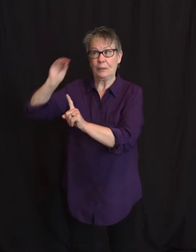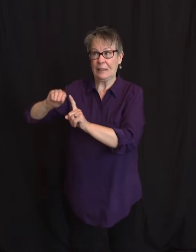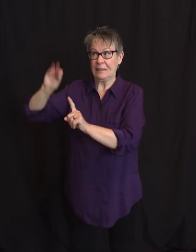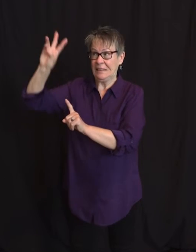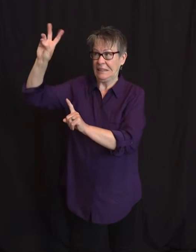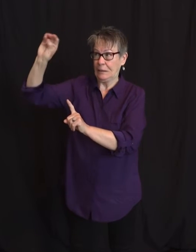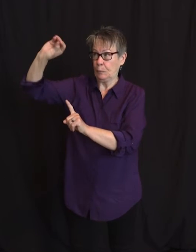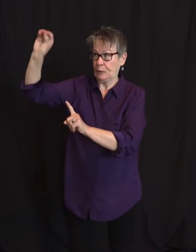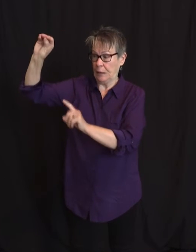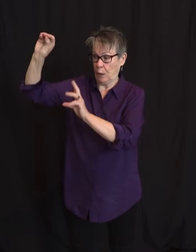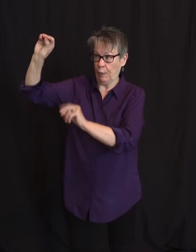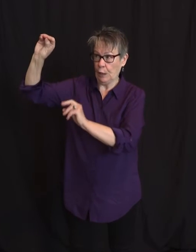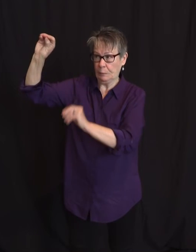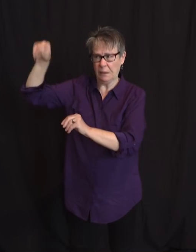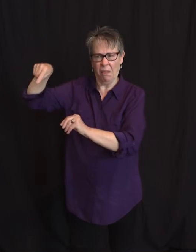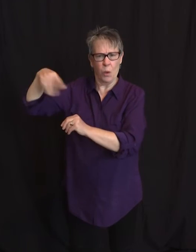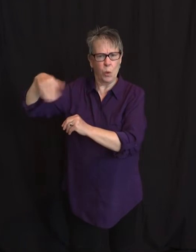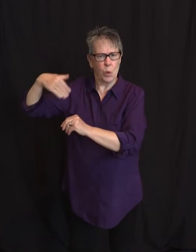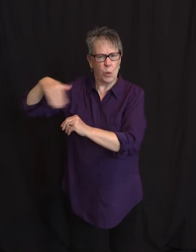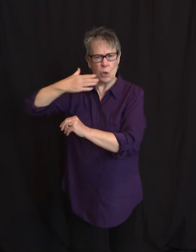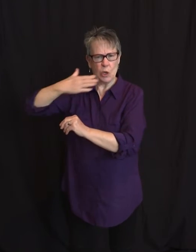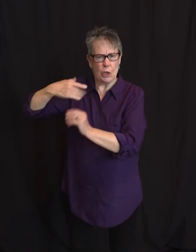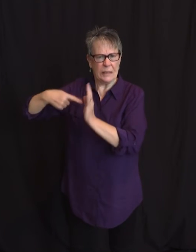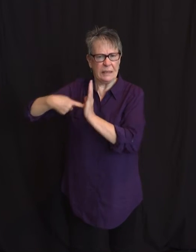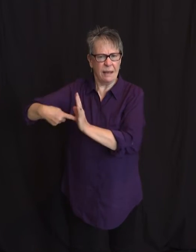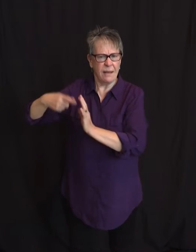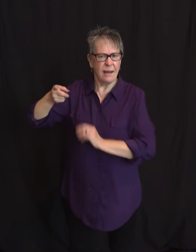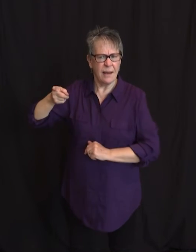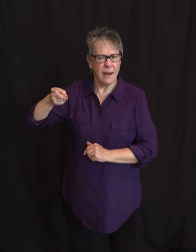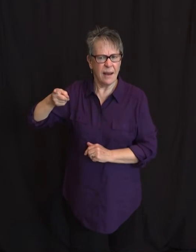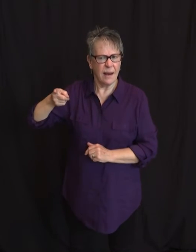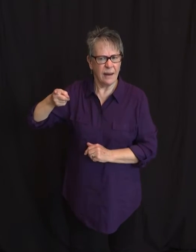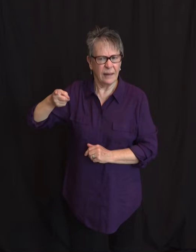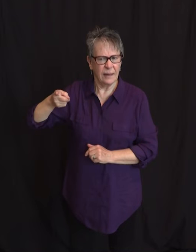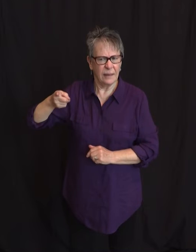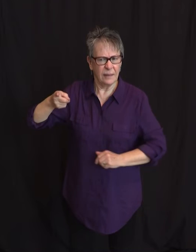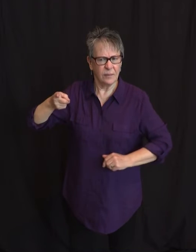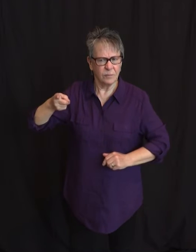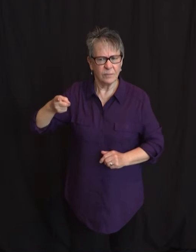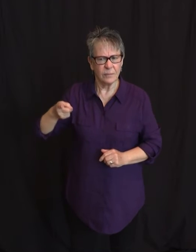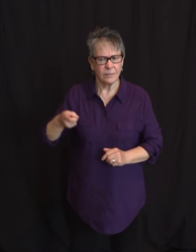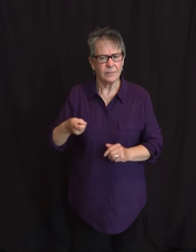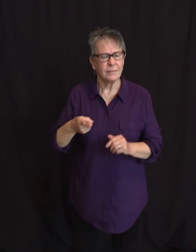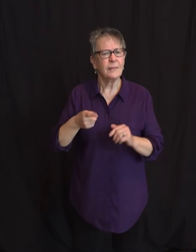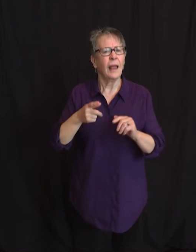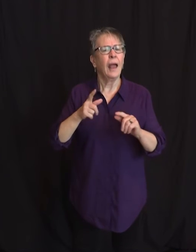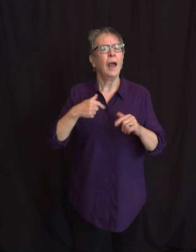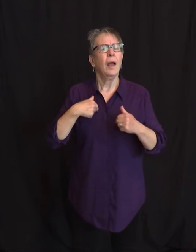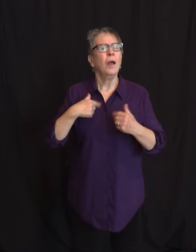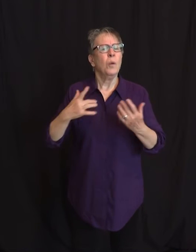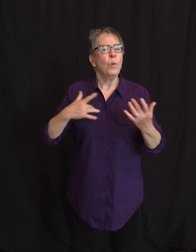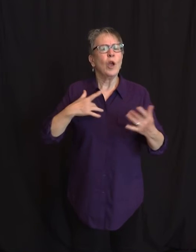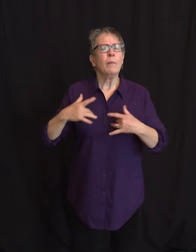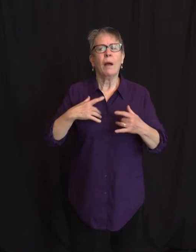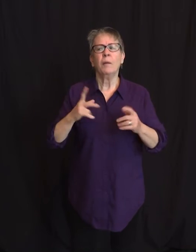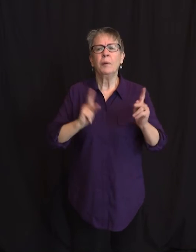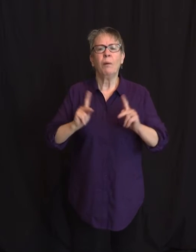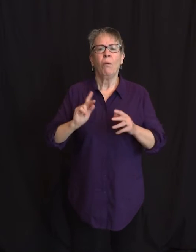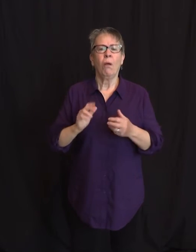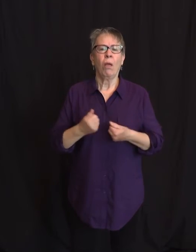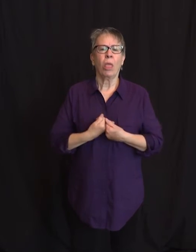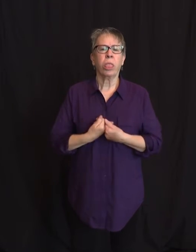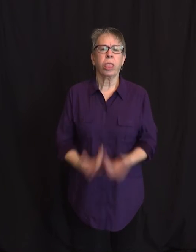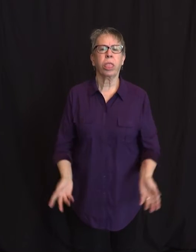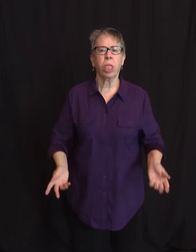fatigue, 100%, particularly with better weather, which it looks like this week we won't have a whole lot of. And at